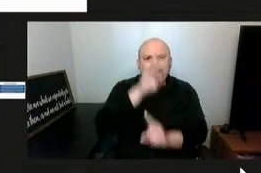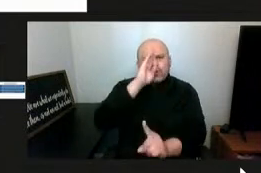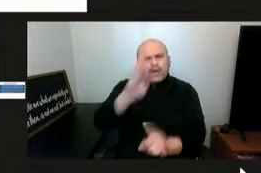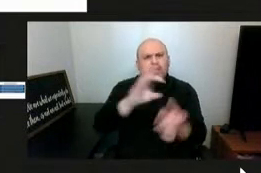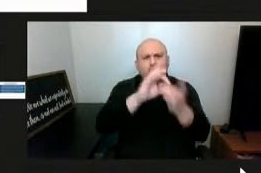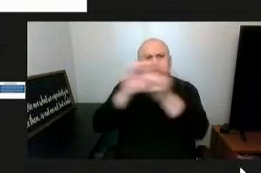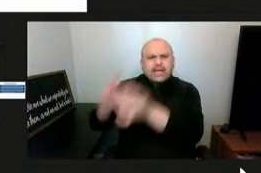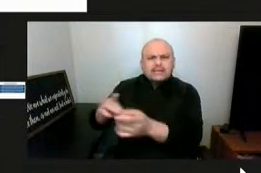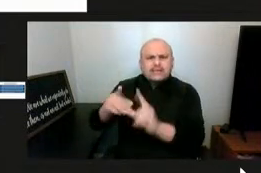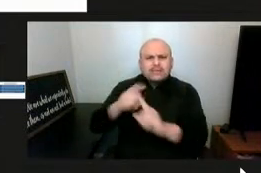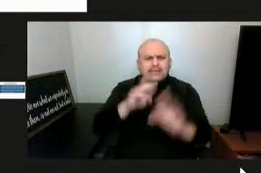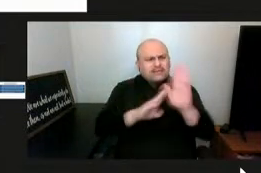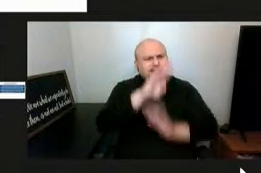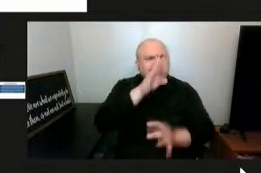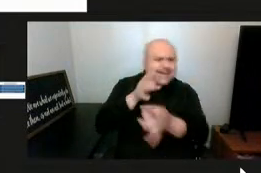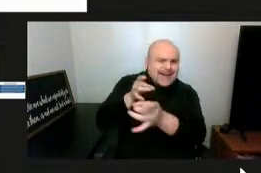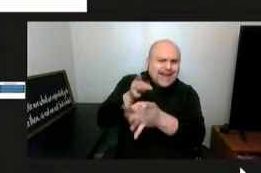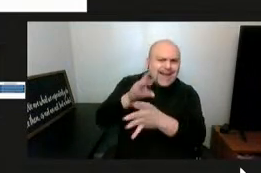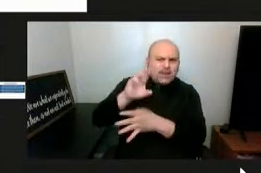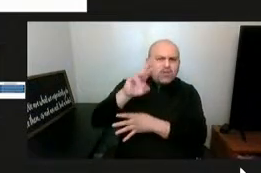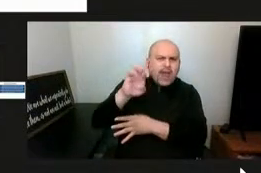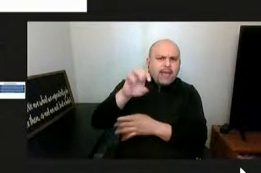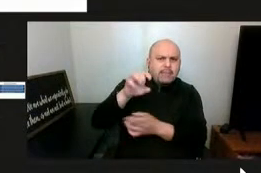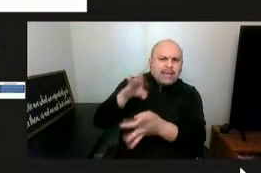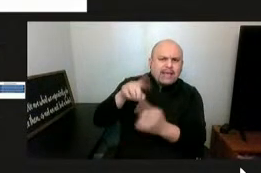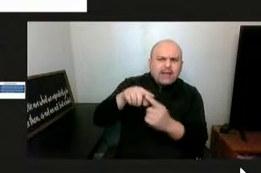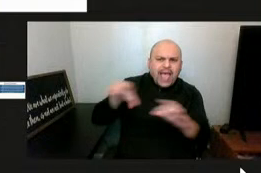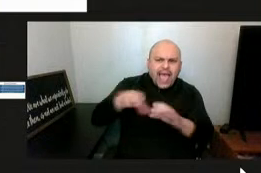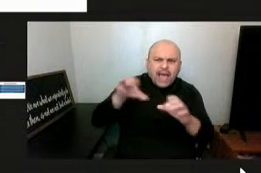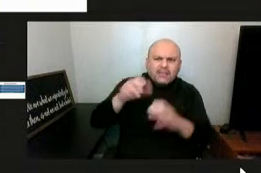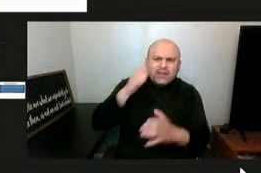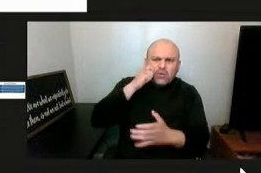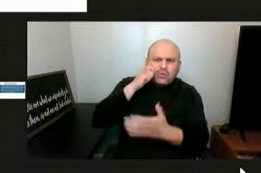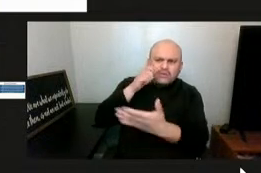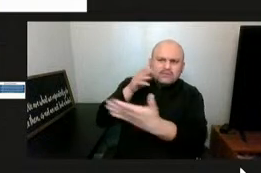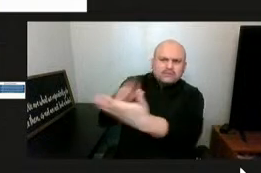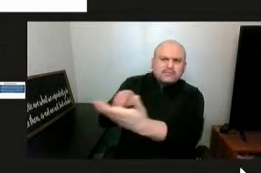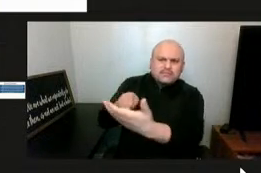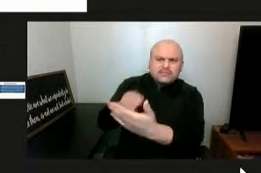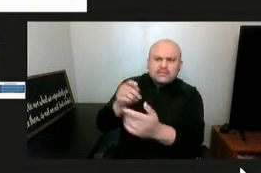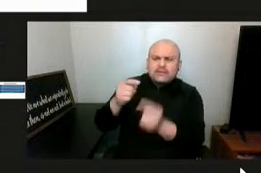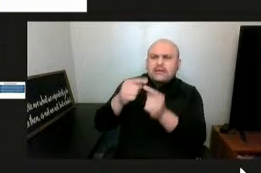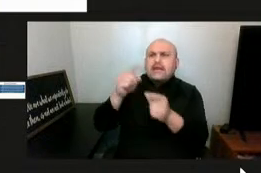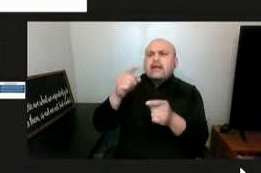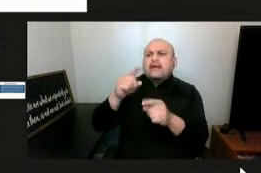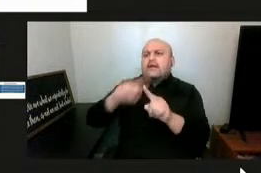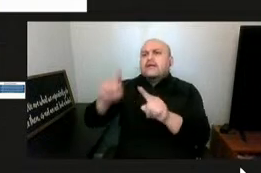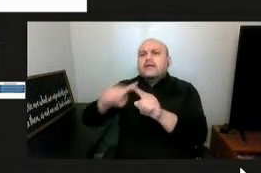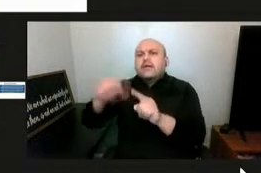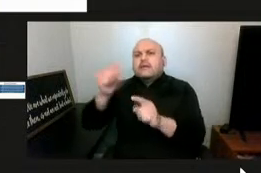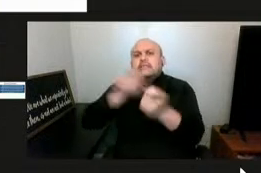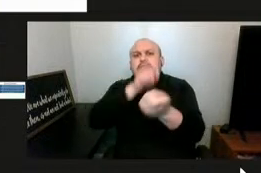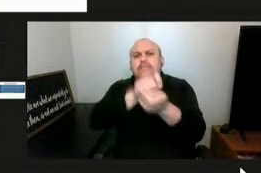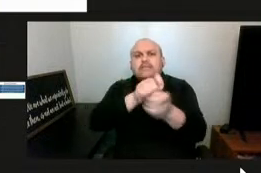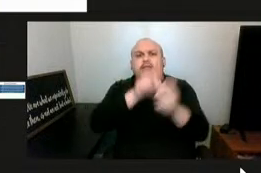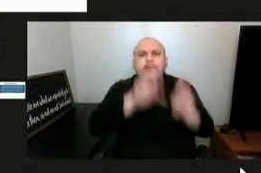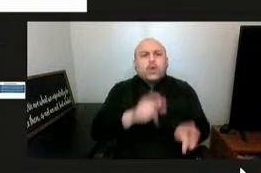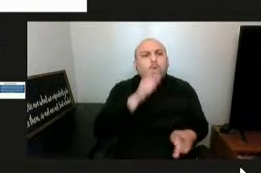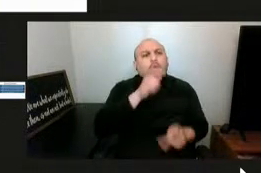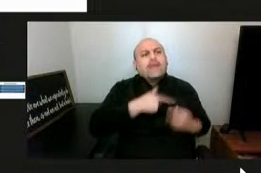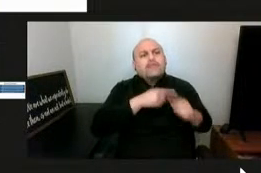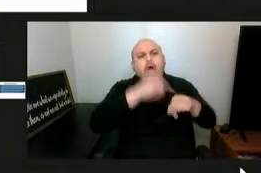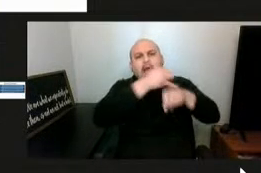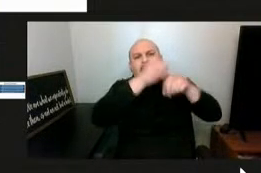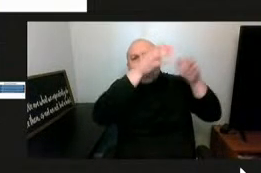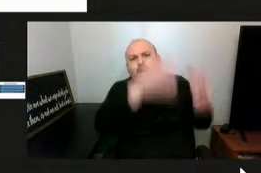rise of hate crimes, acts of discrimination against the diverse Asian Pacific Islander community, and negative impact